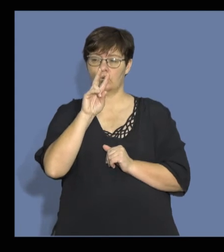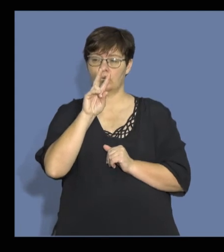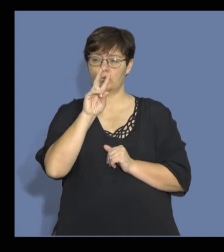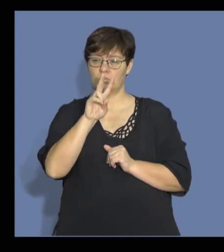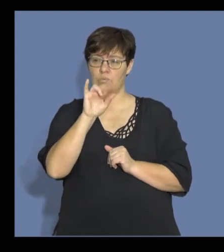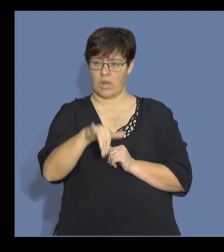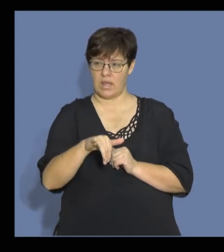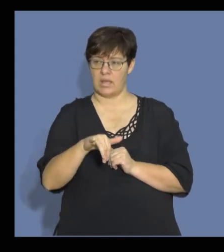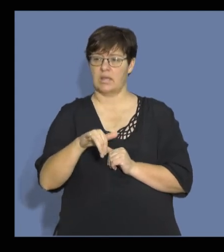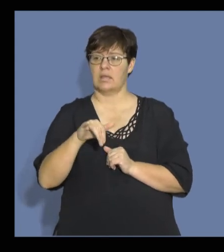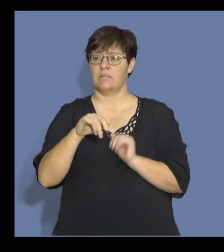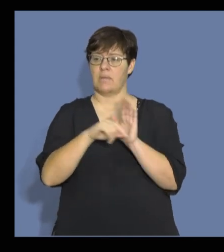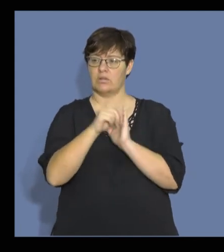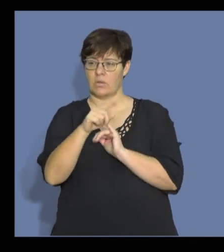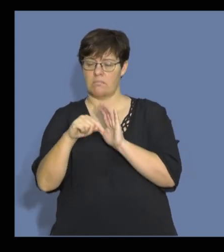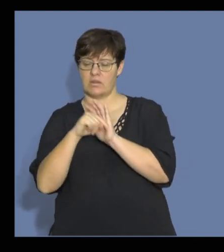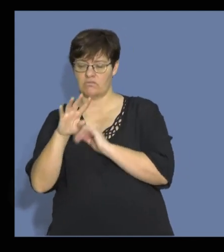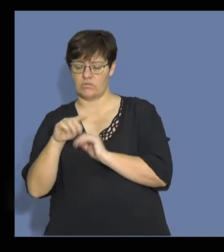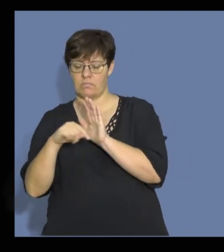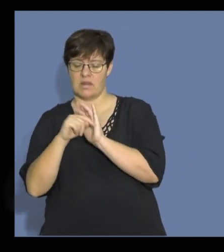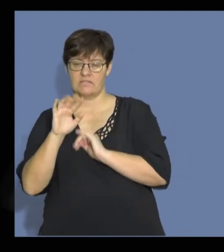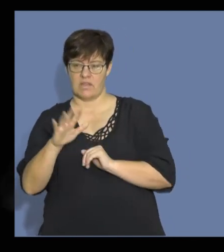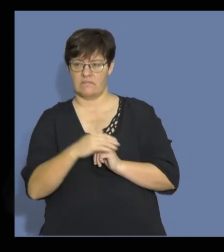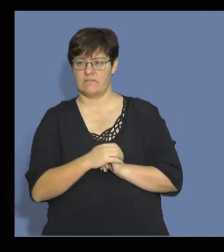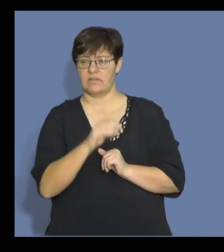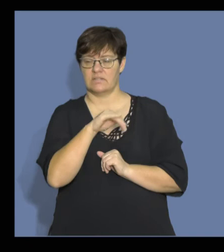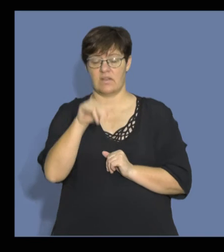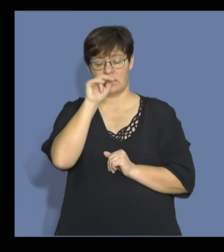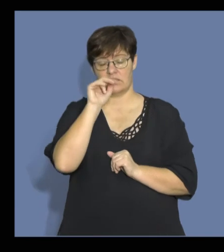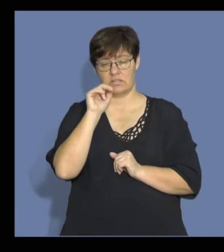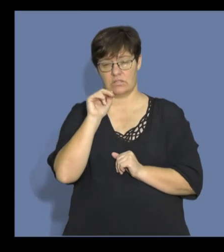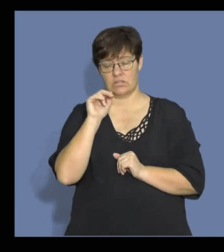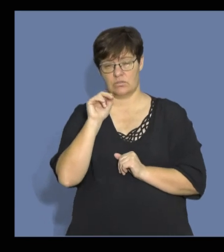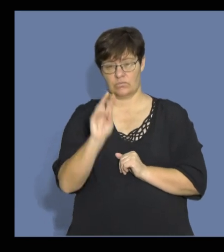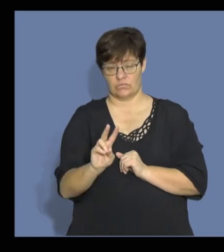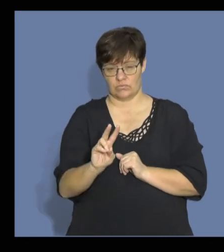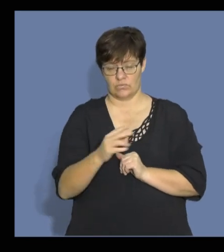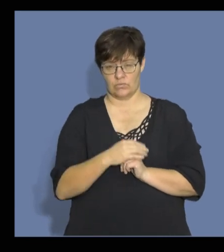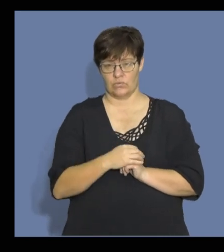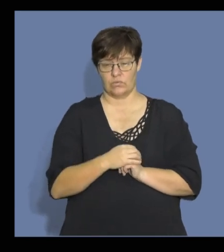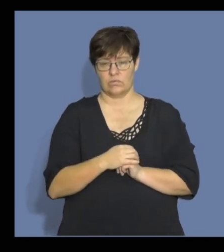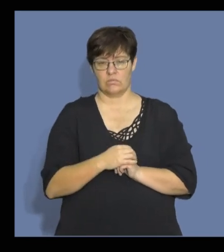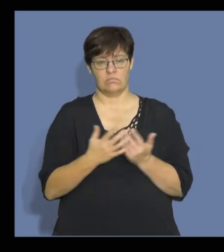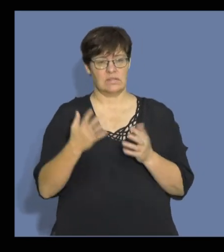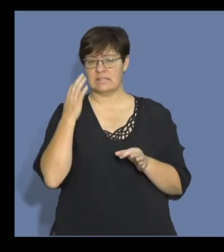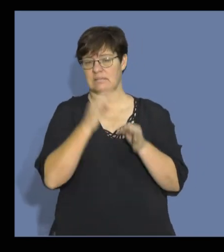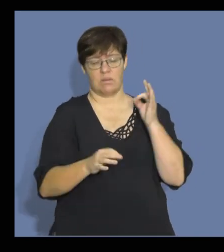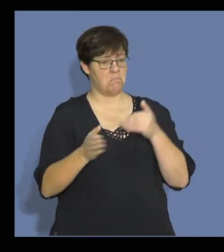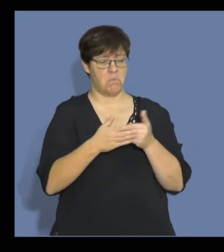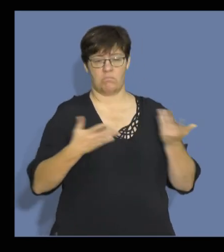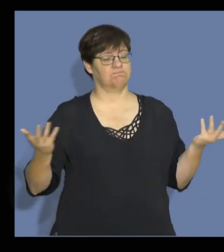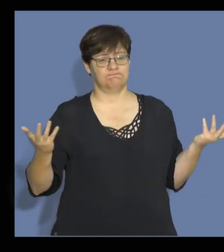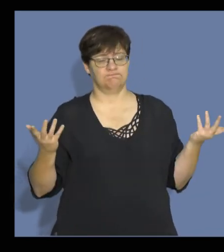-1 minus 4 is -5, and I'm going to divide that by 2. And at this point in time, I can't simplify it